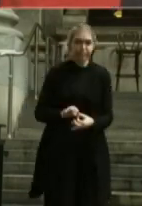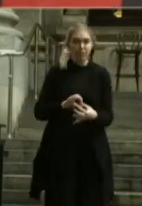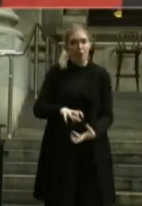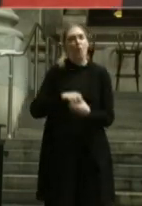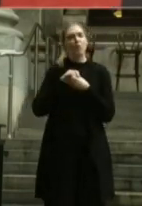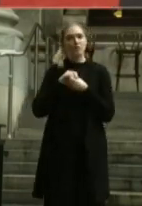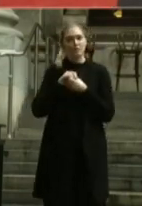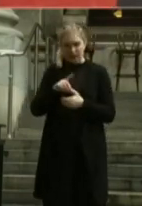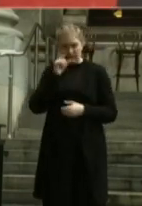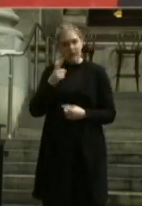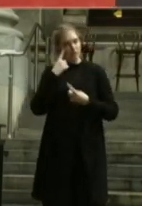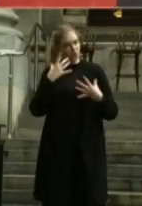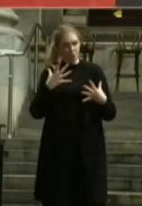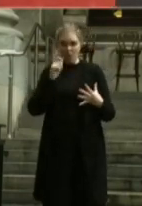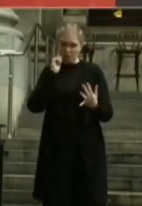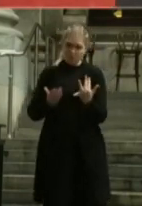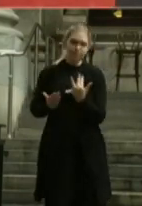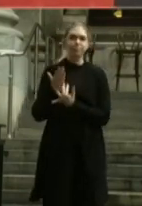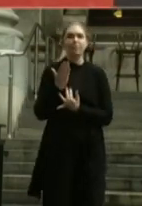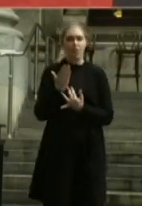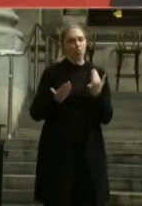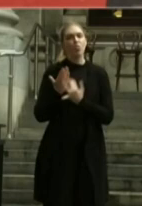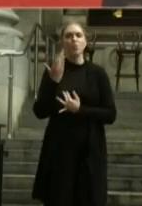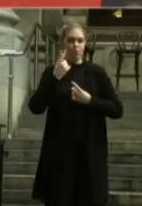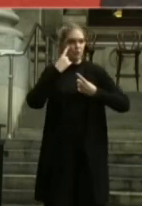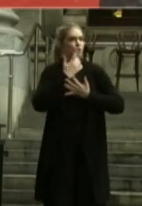as a fuller expression of Australia's nationhood.